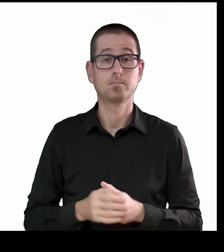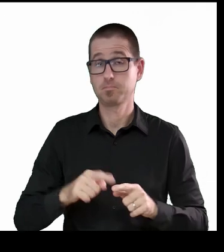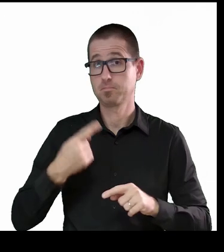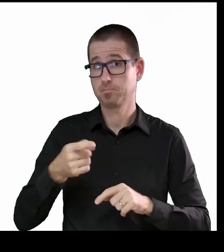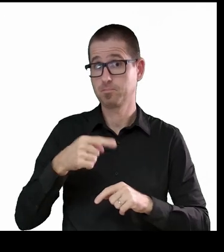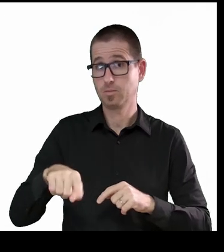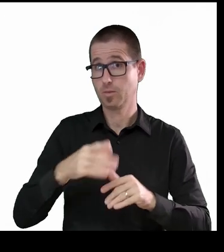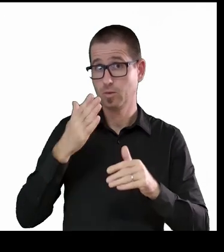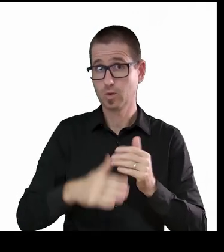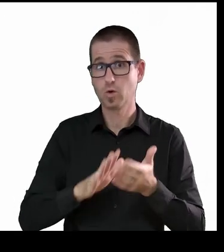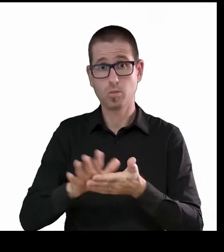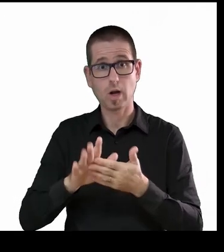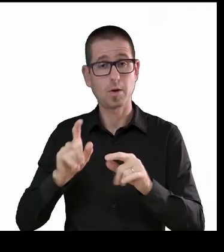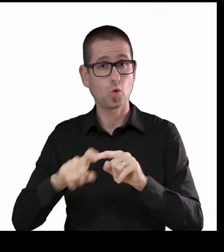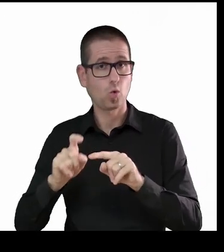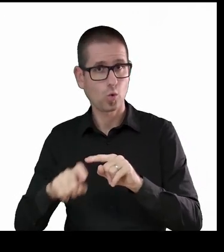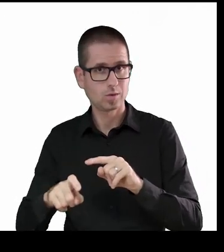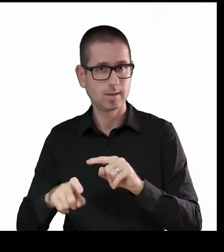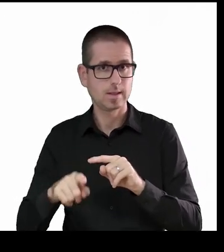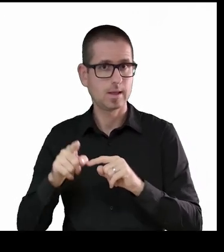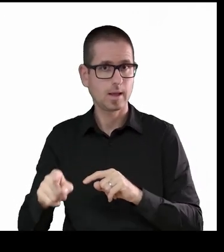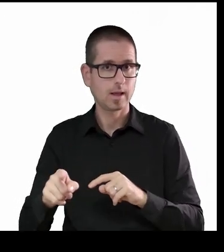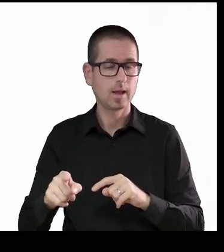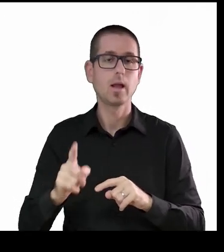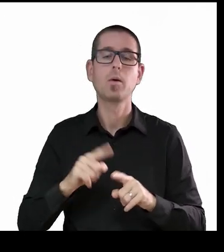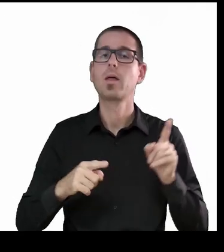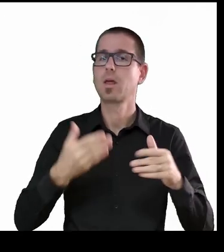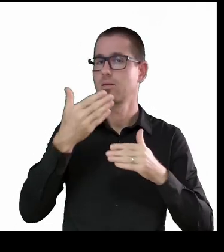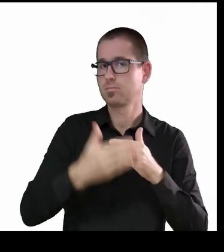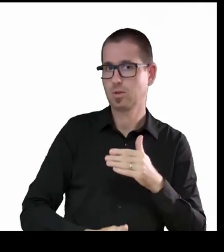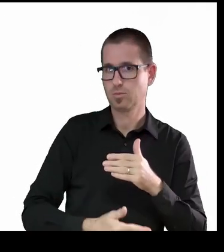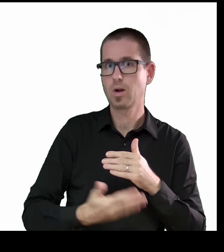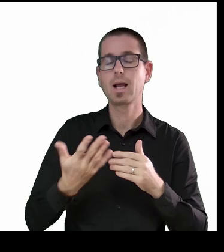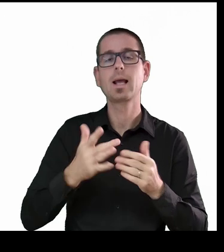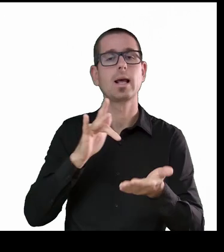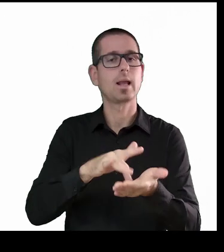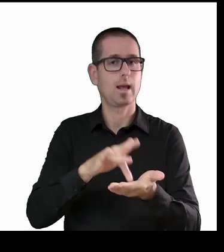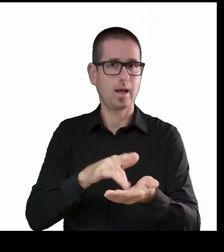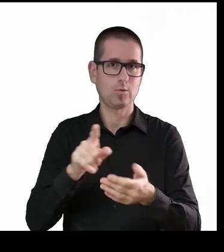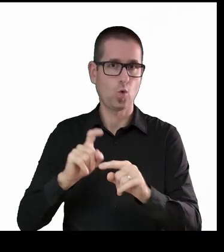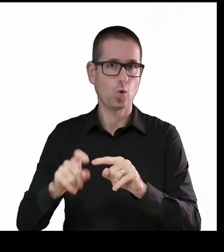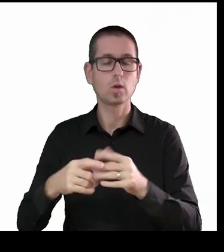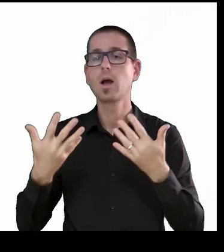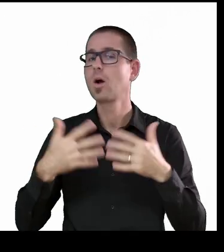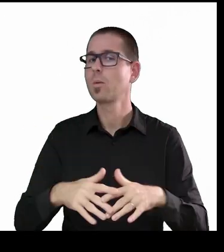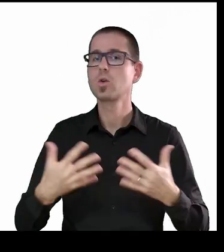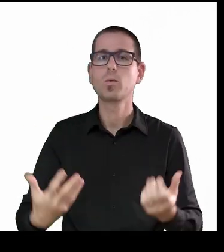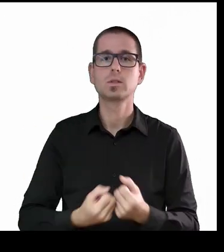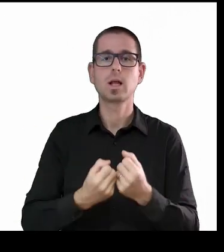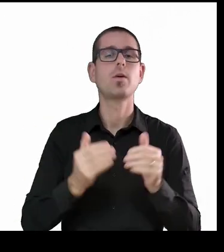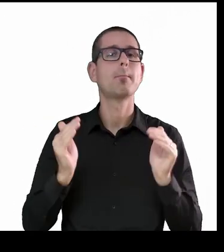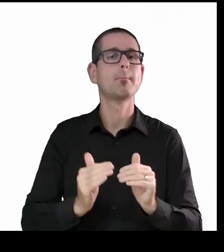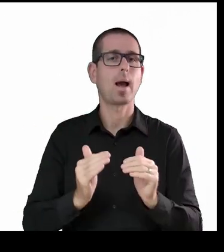finish using the tool itself, the e-platform where the tool is located automatically creates a small